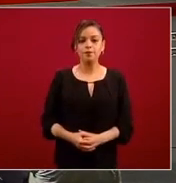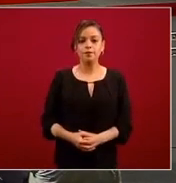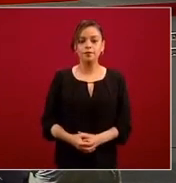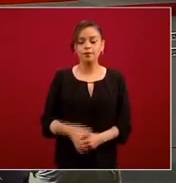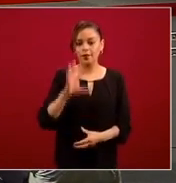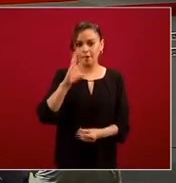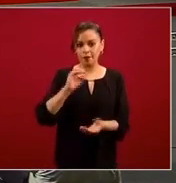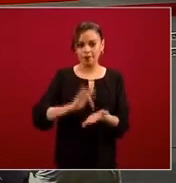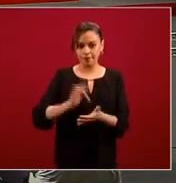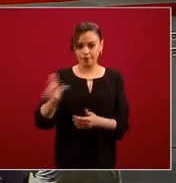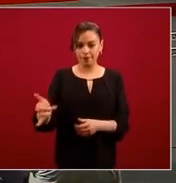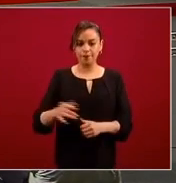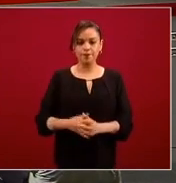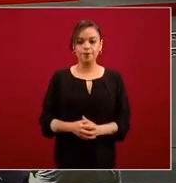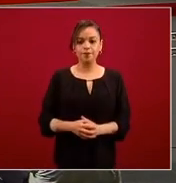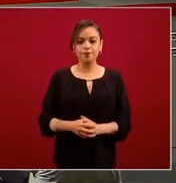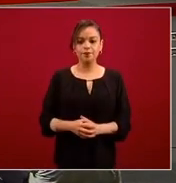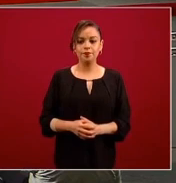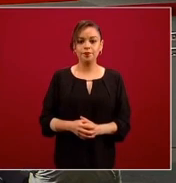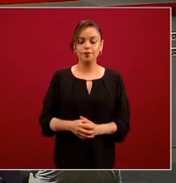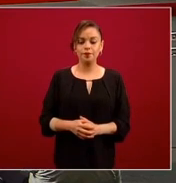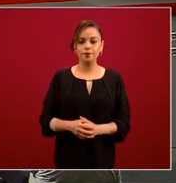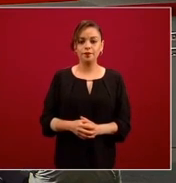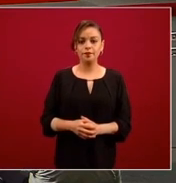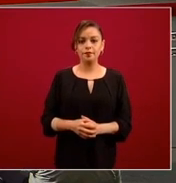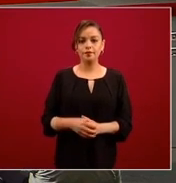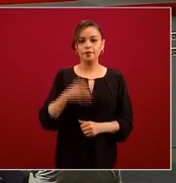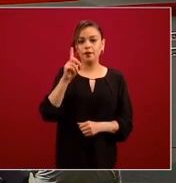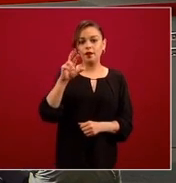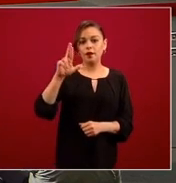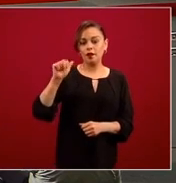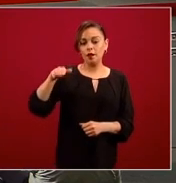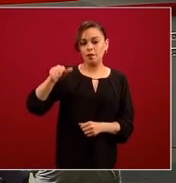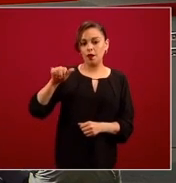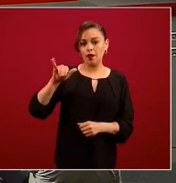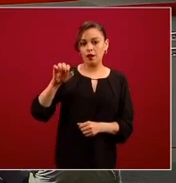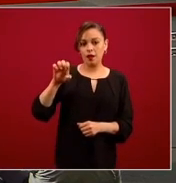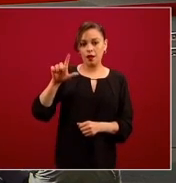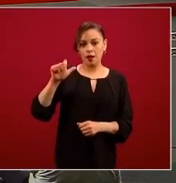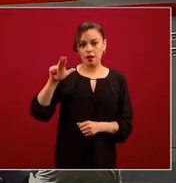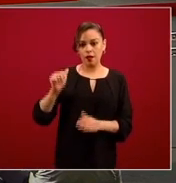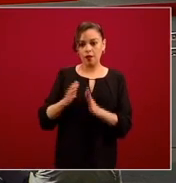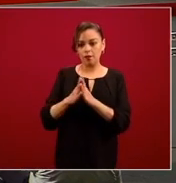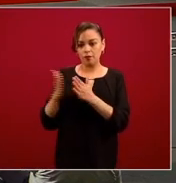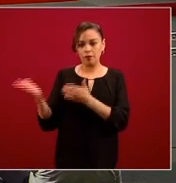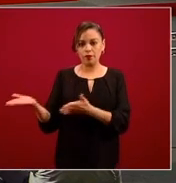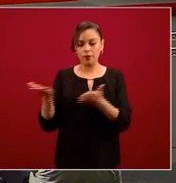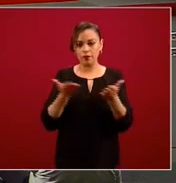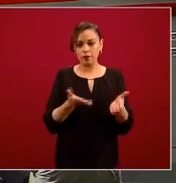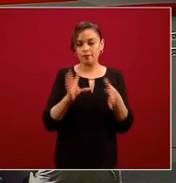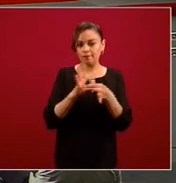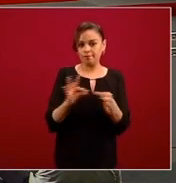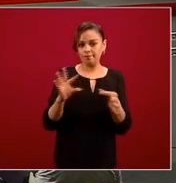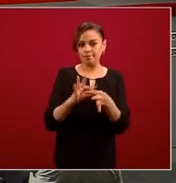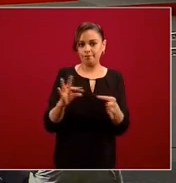avoid. That would be my information for today. Thank you very much, Dr. María Elena